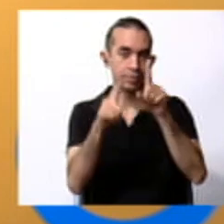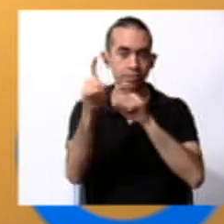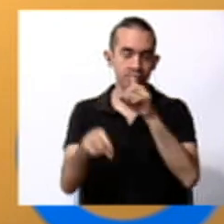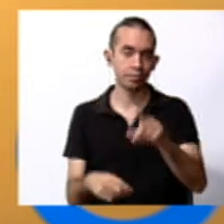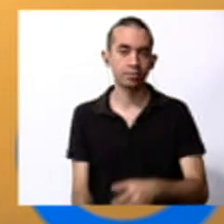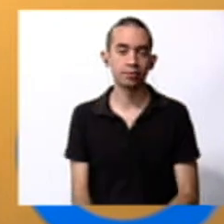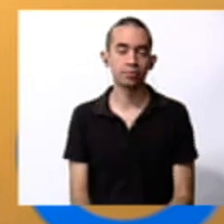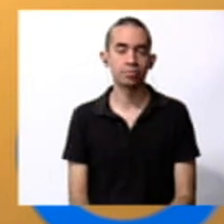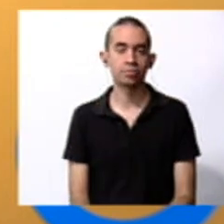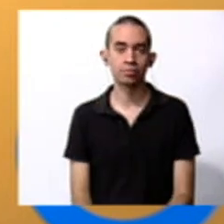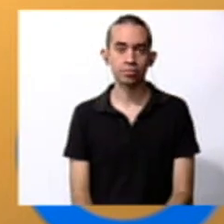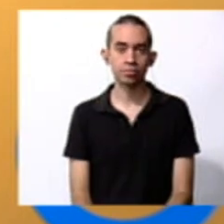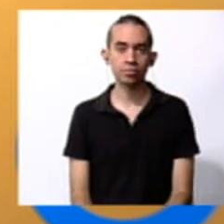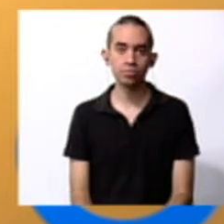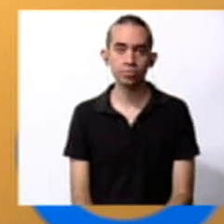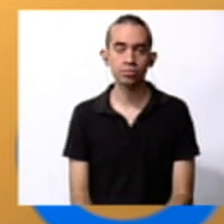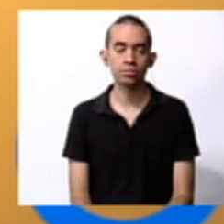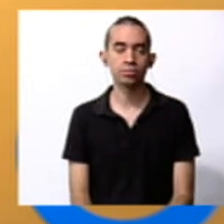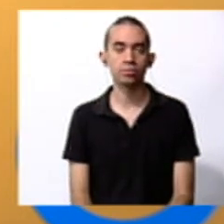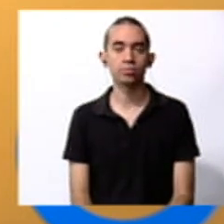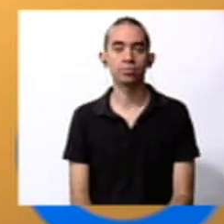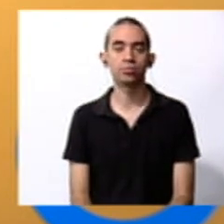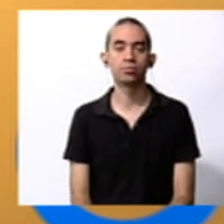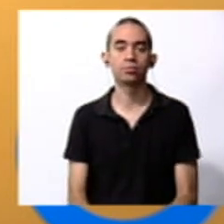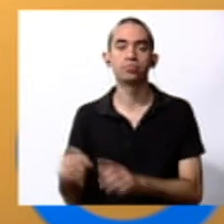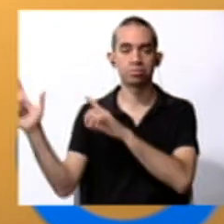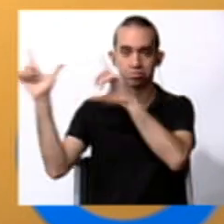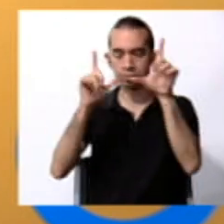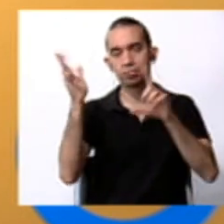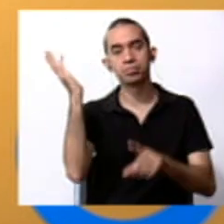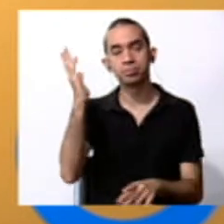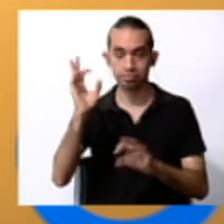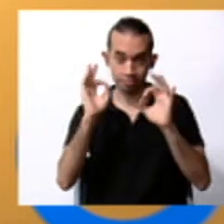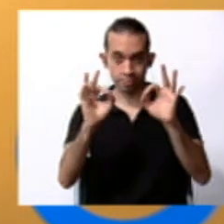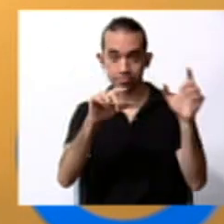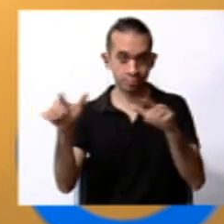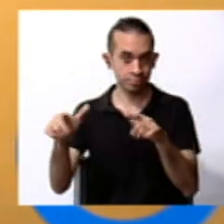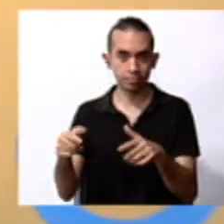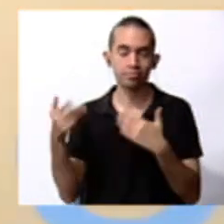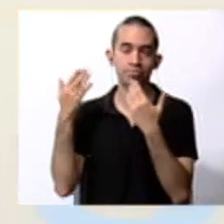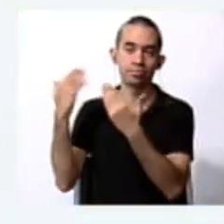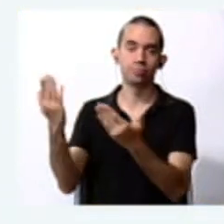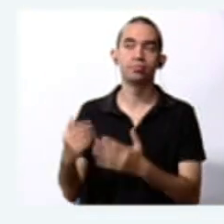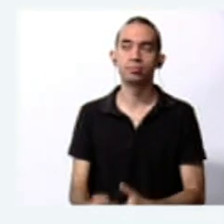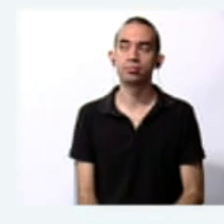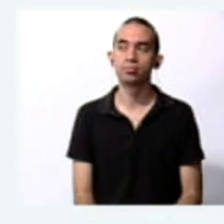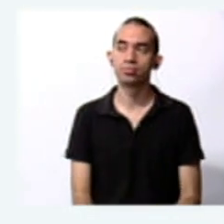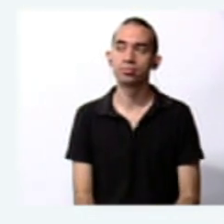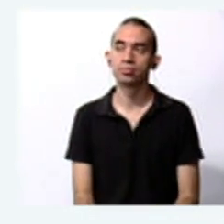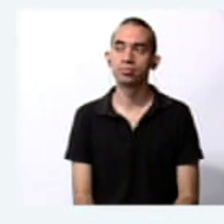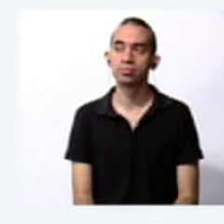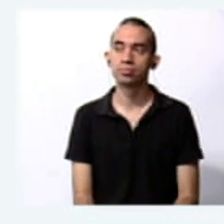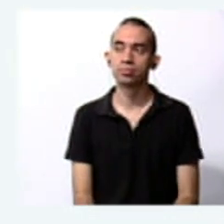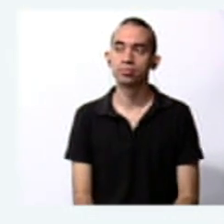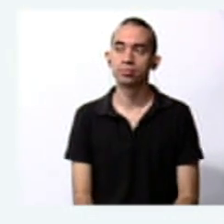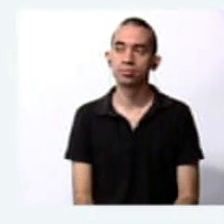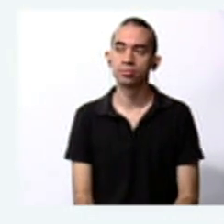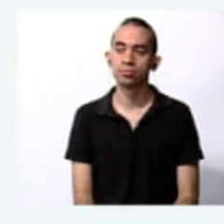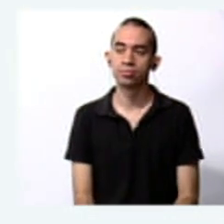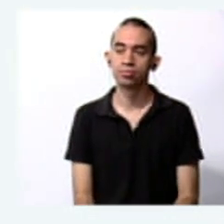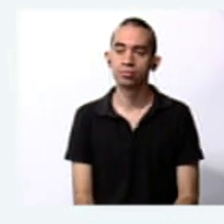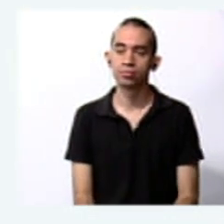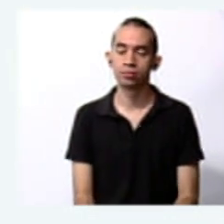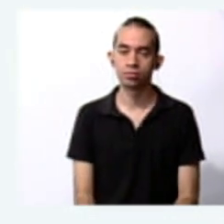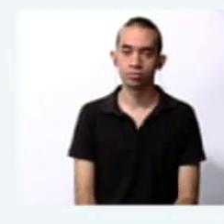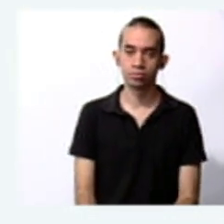you, and let's see this presentation. Ready? Here we go. Okay. Let's